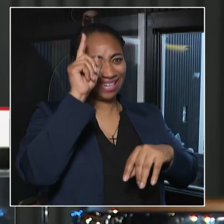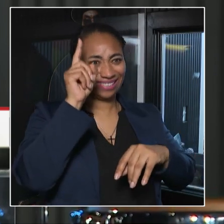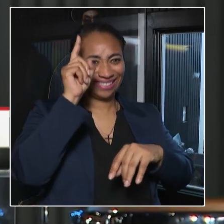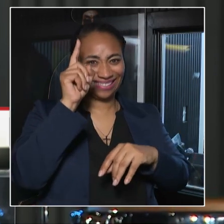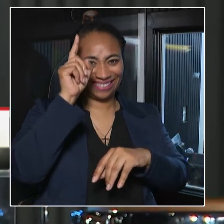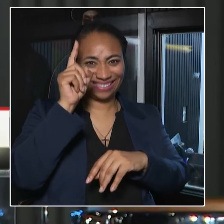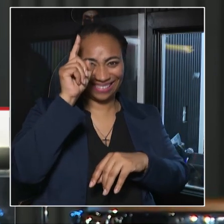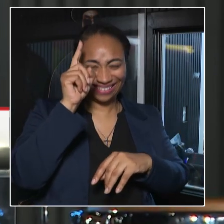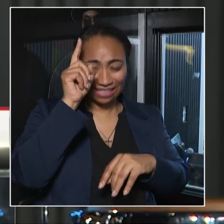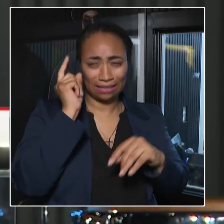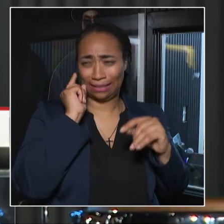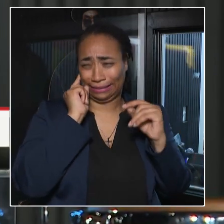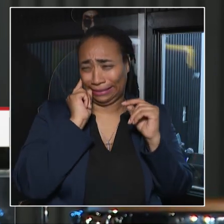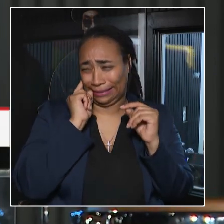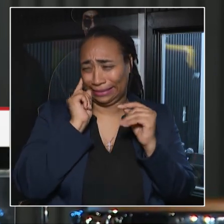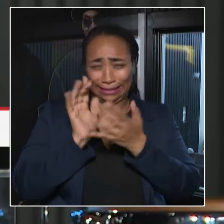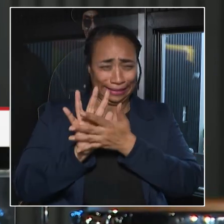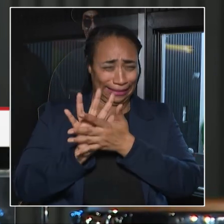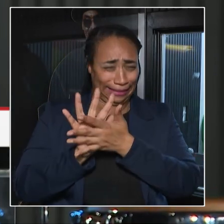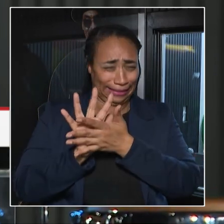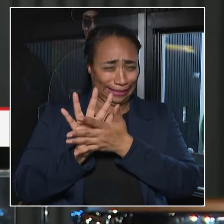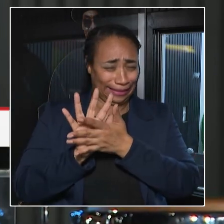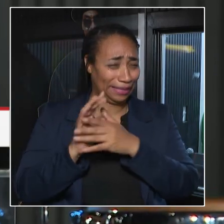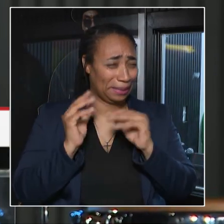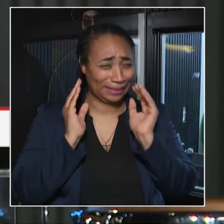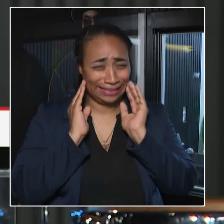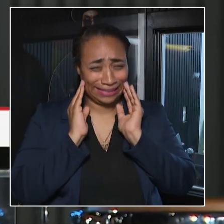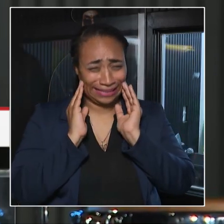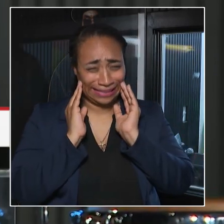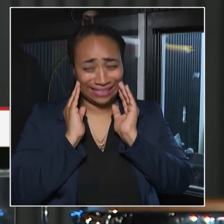out, woo.